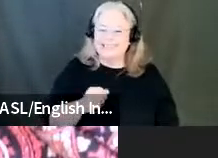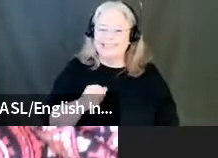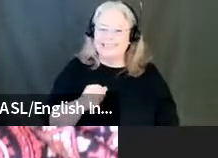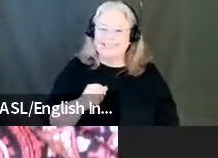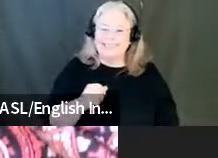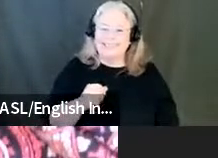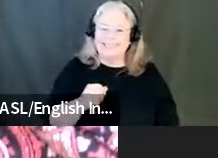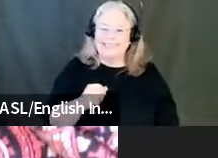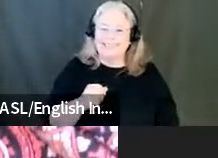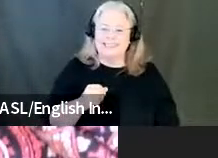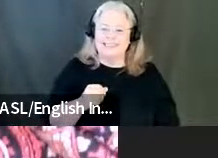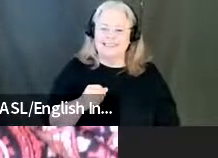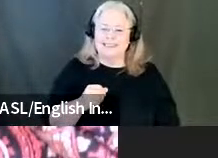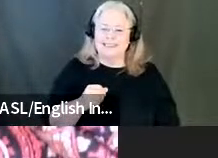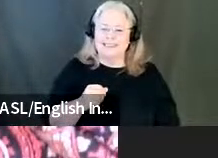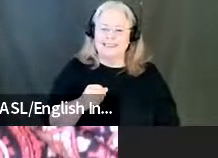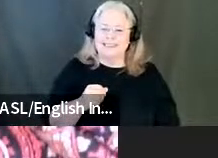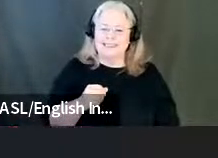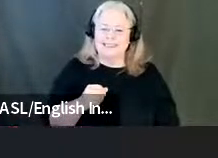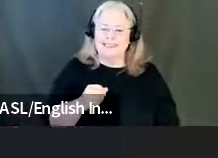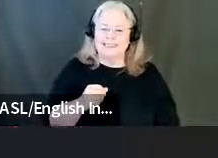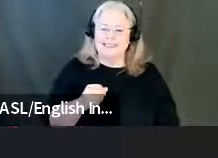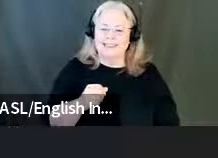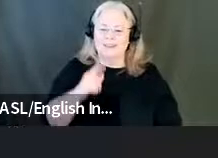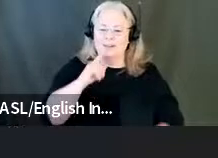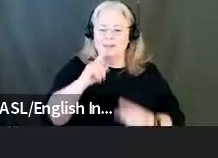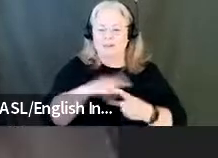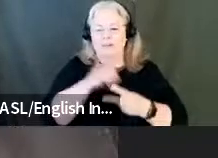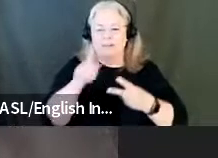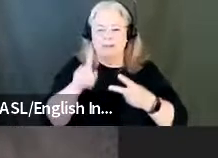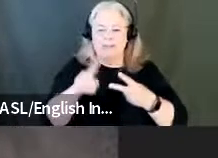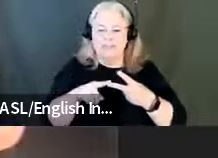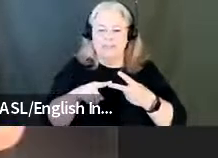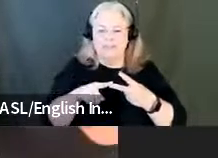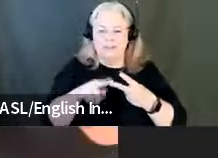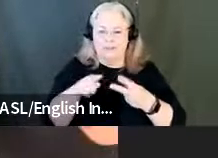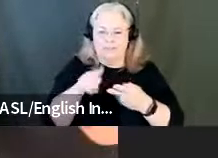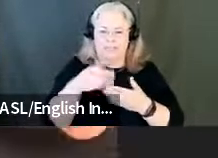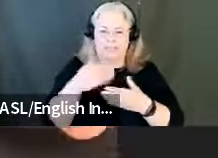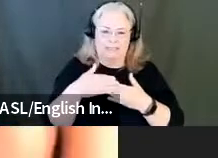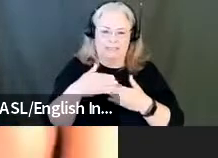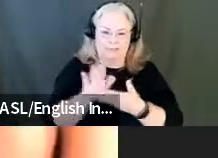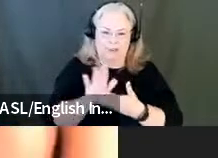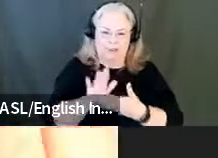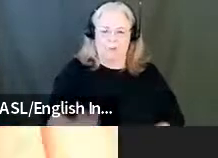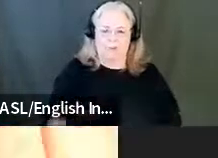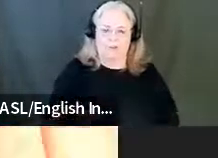And I'm going to jump over to this video.